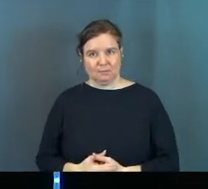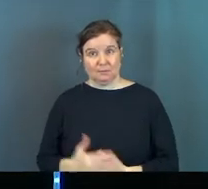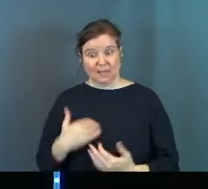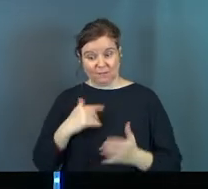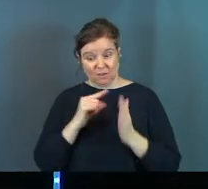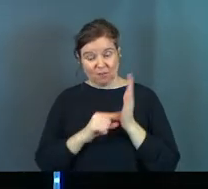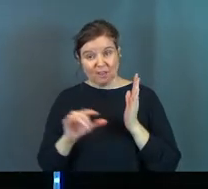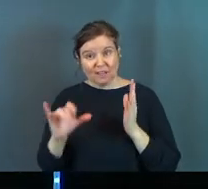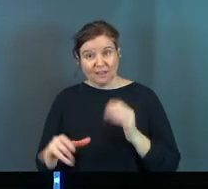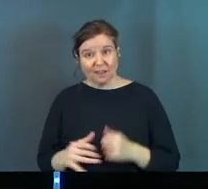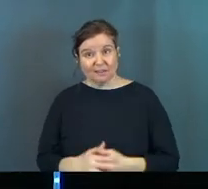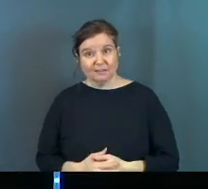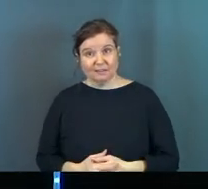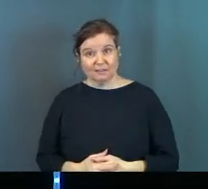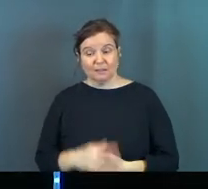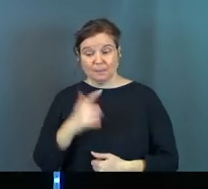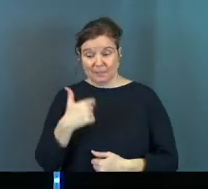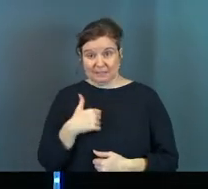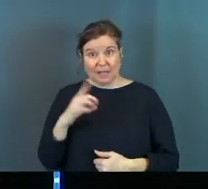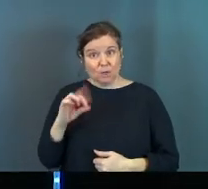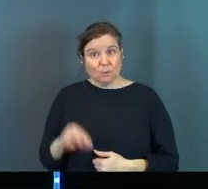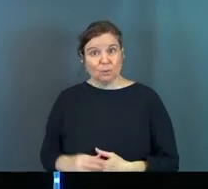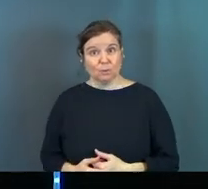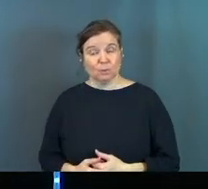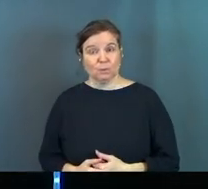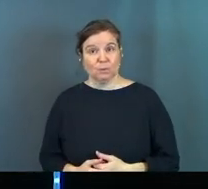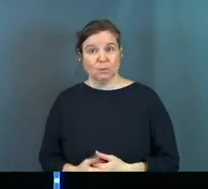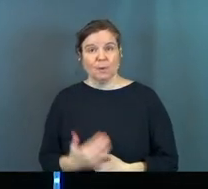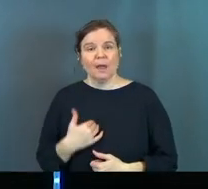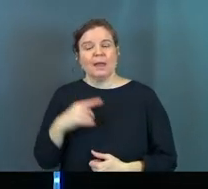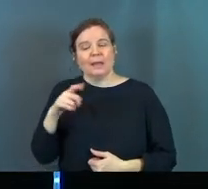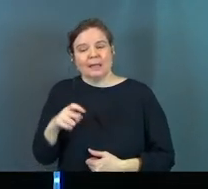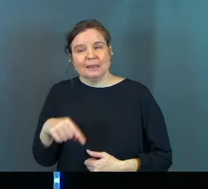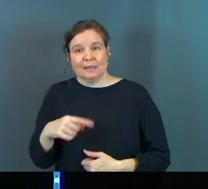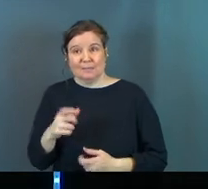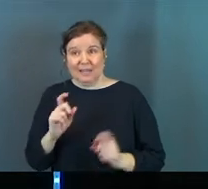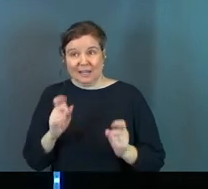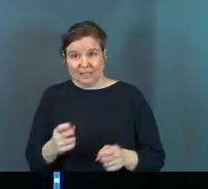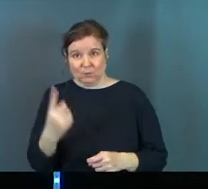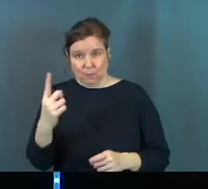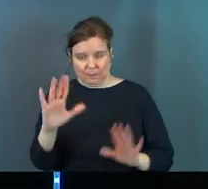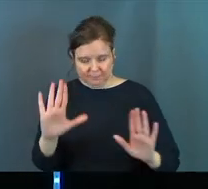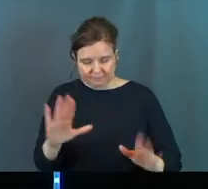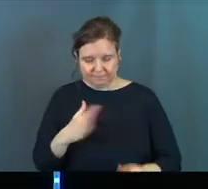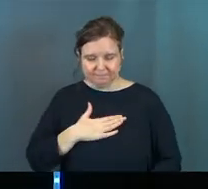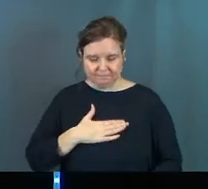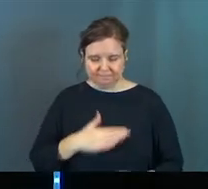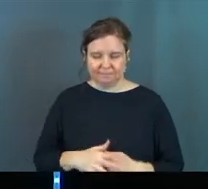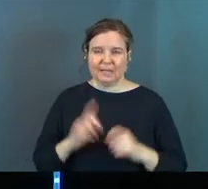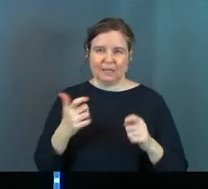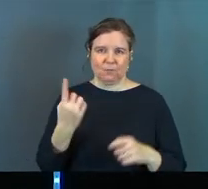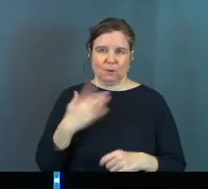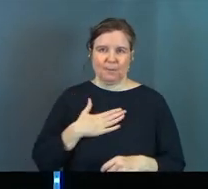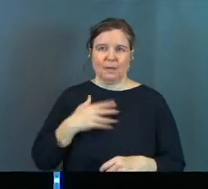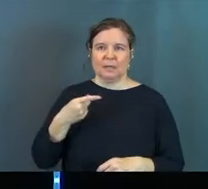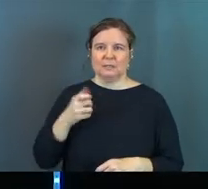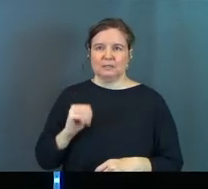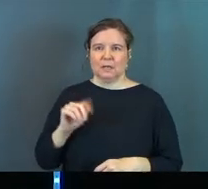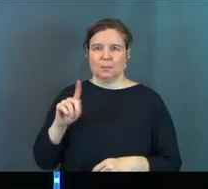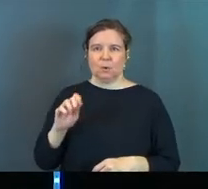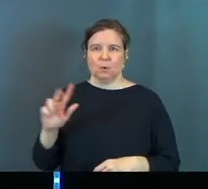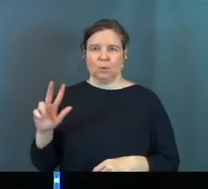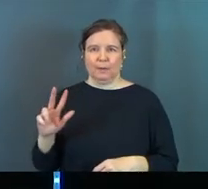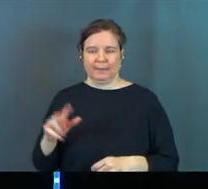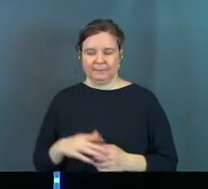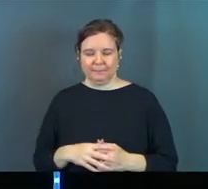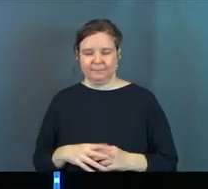you got verses like that? Because I do, and I need them. Can I give you one? I'll give you one. Psalm 103,